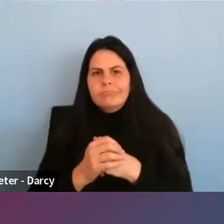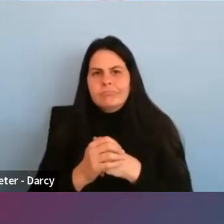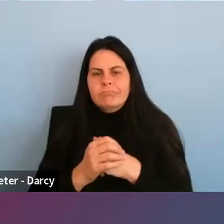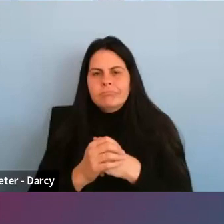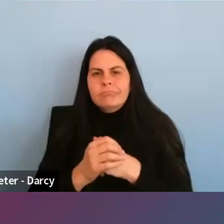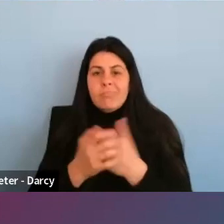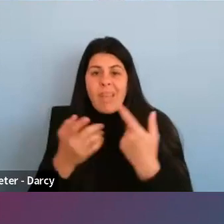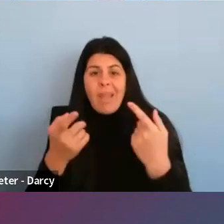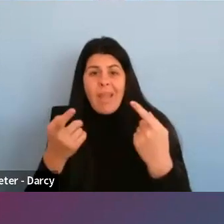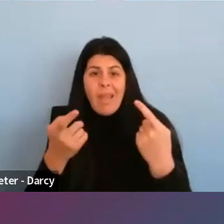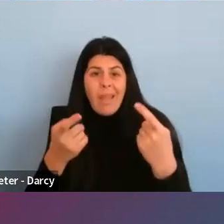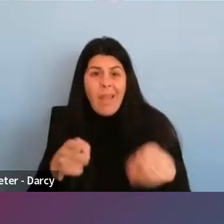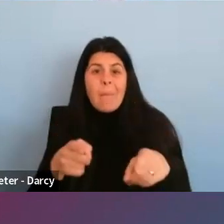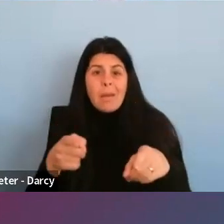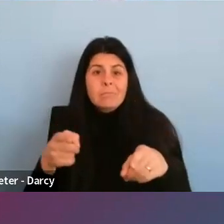have